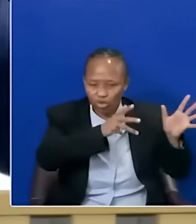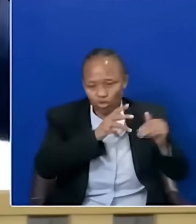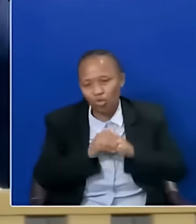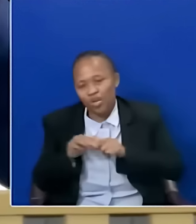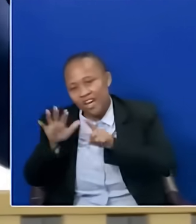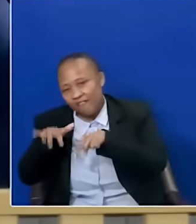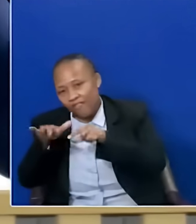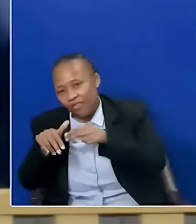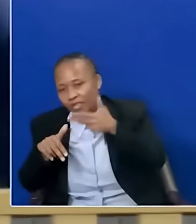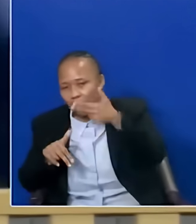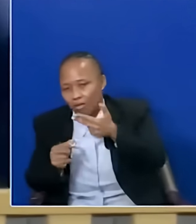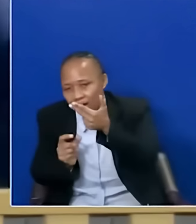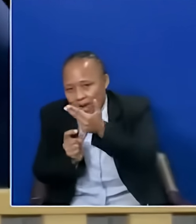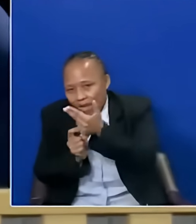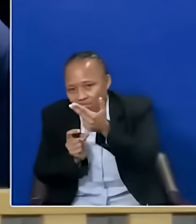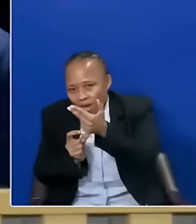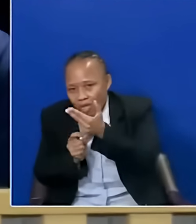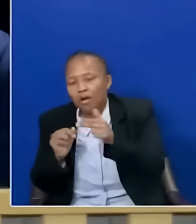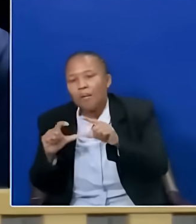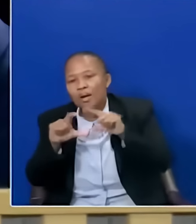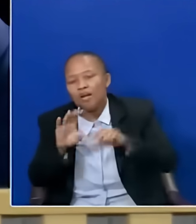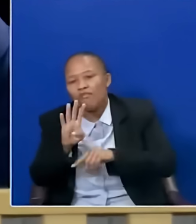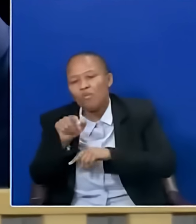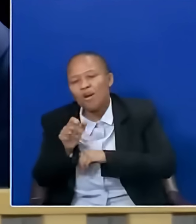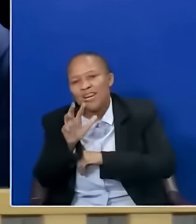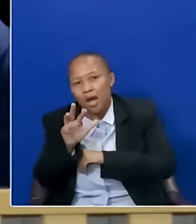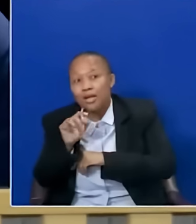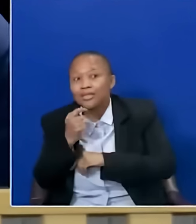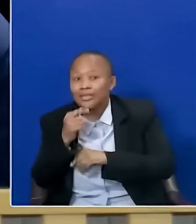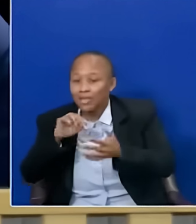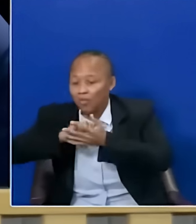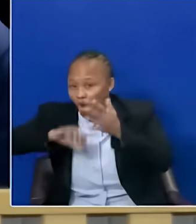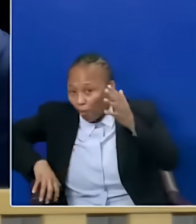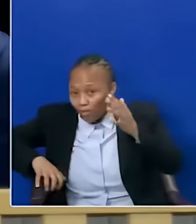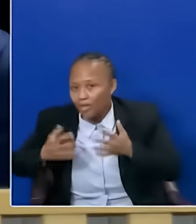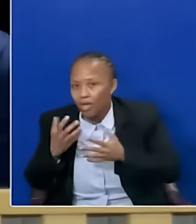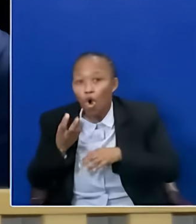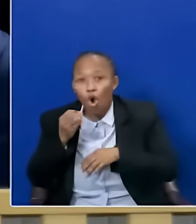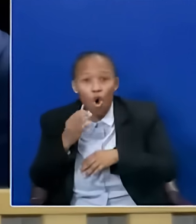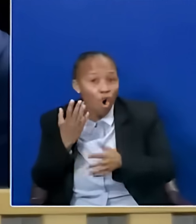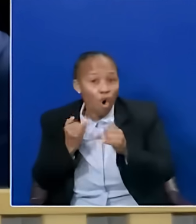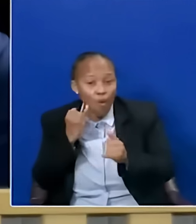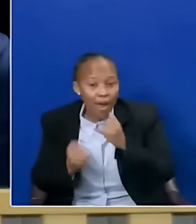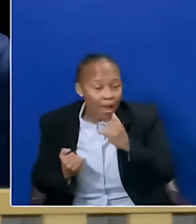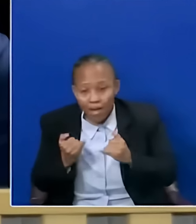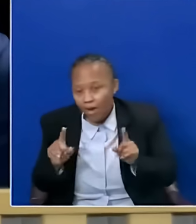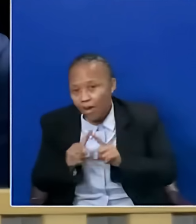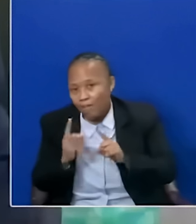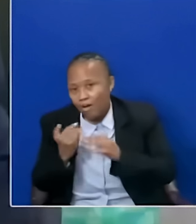in paragraph 4.9 were omitted, or there was an error there, however you want to characterize it.